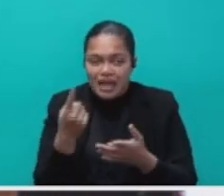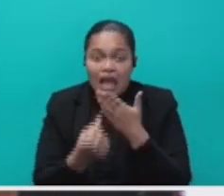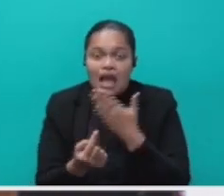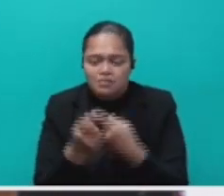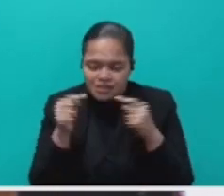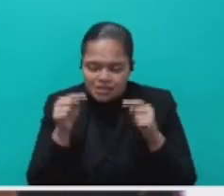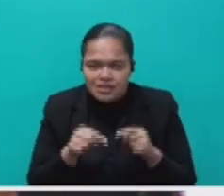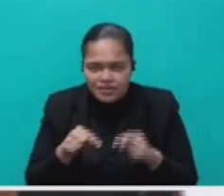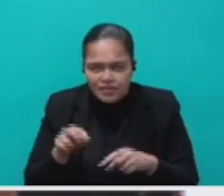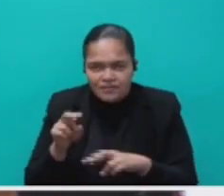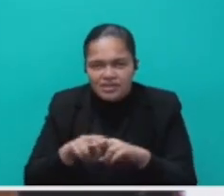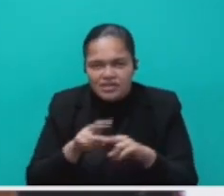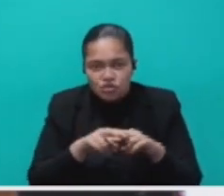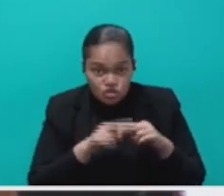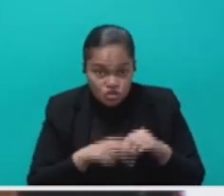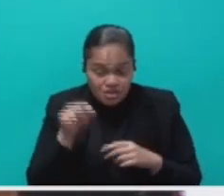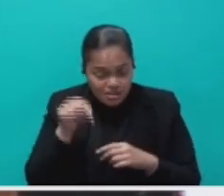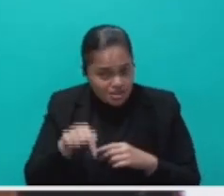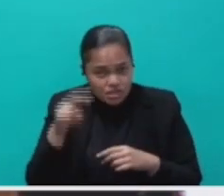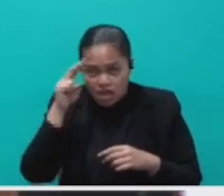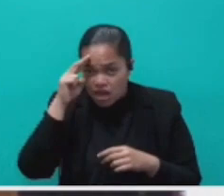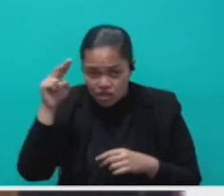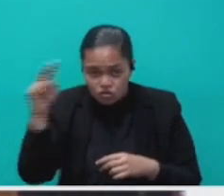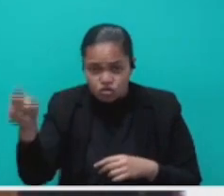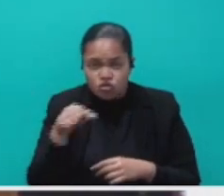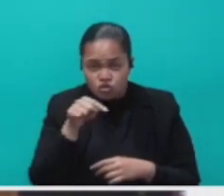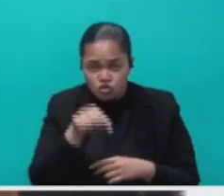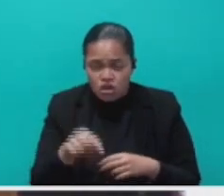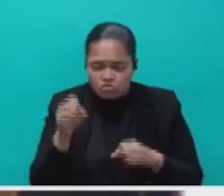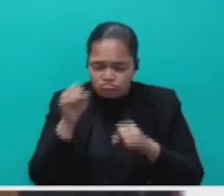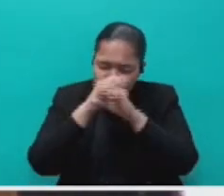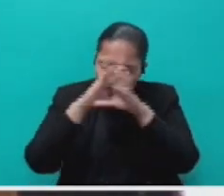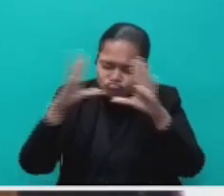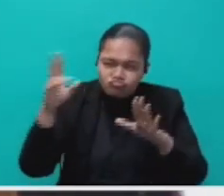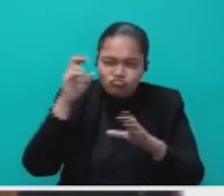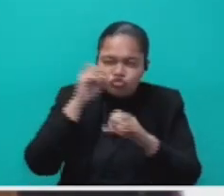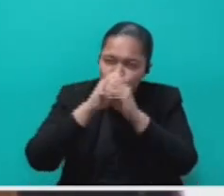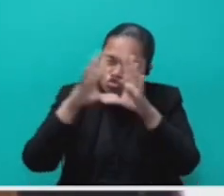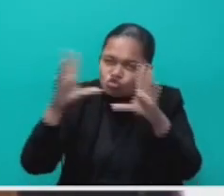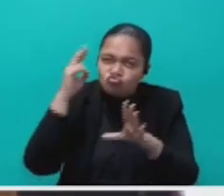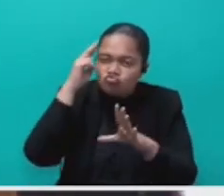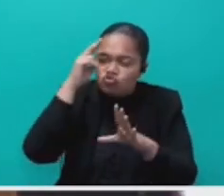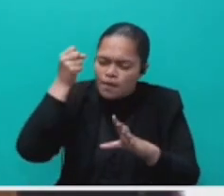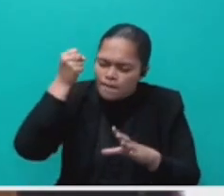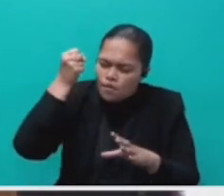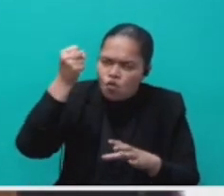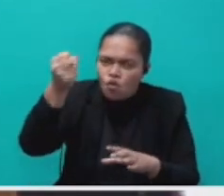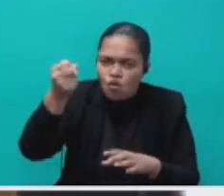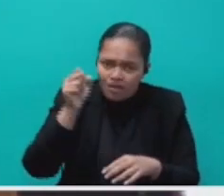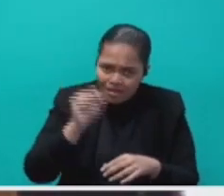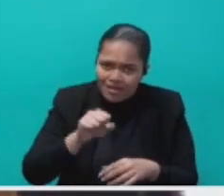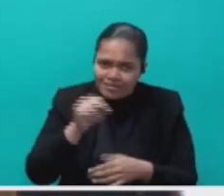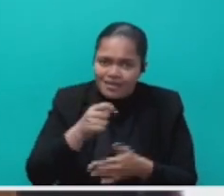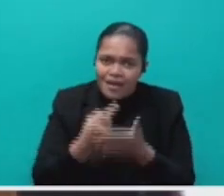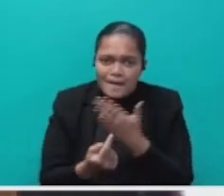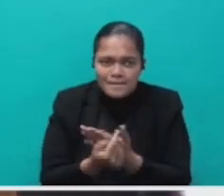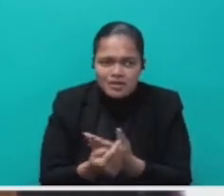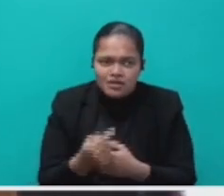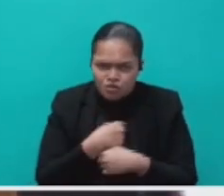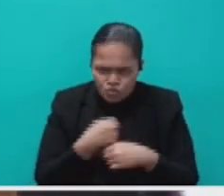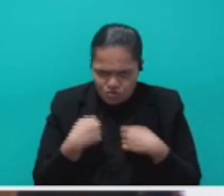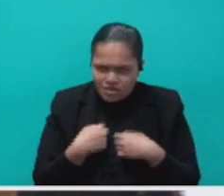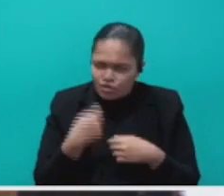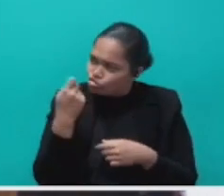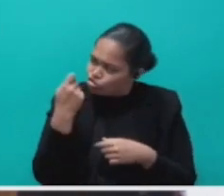Fiji. And this nation, that utopian dream that we're dreaming about this nation, is happening. We are getting